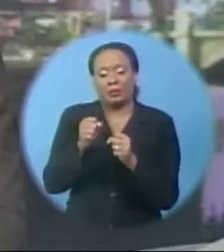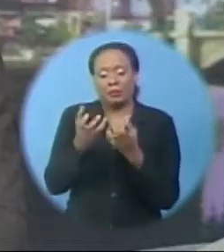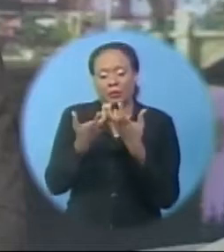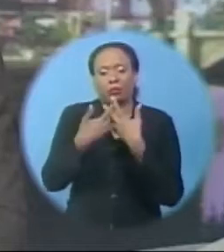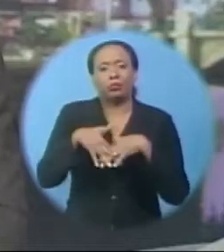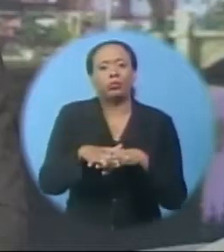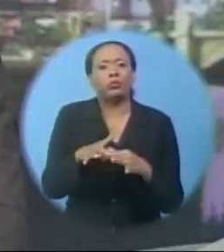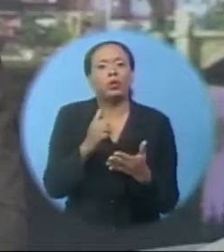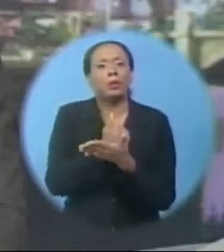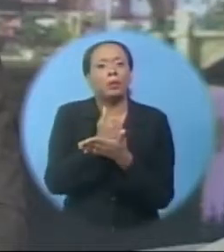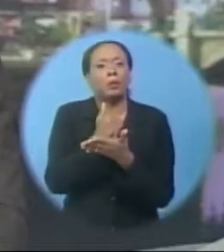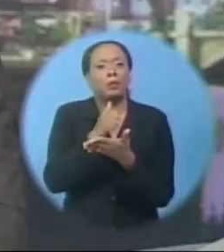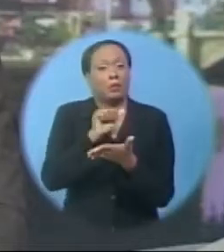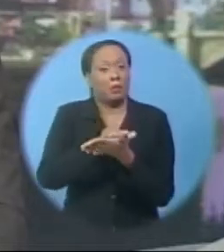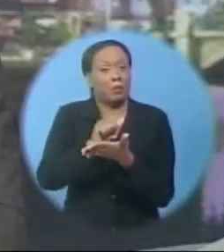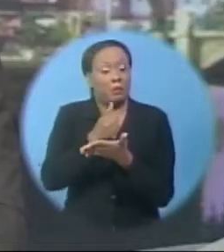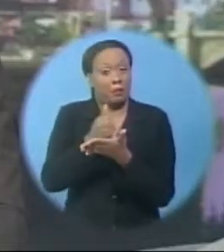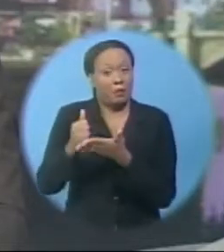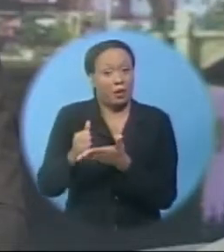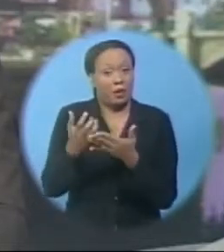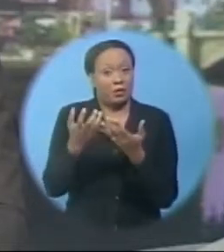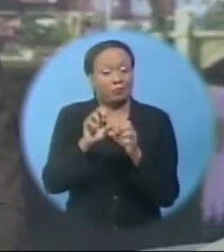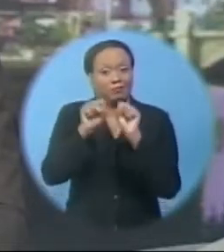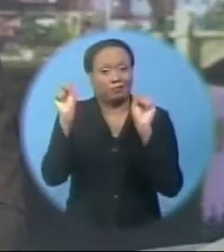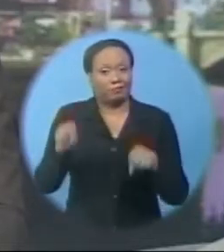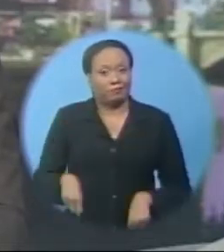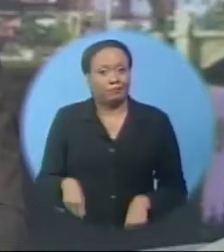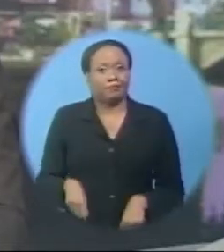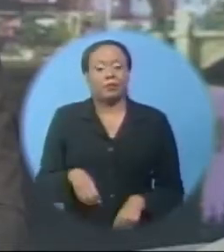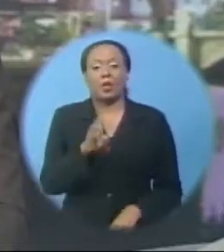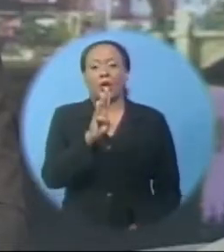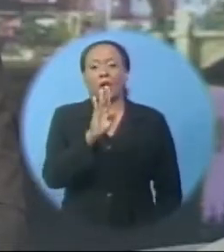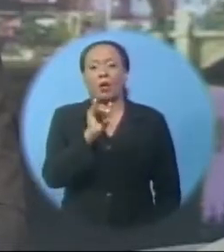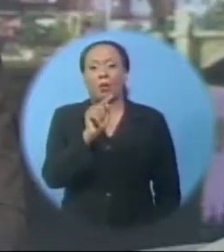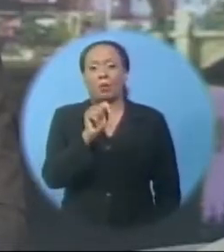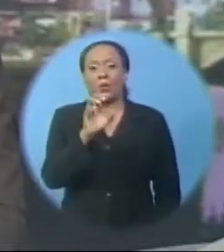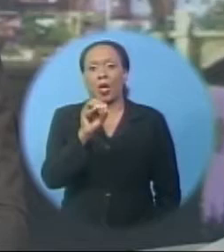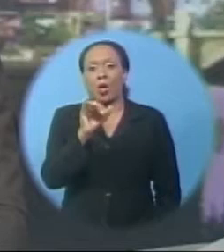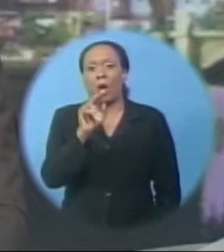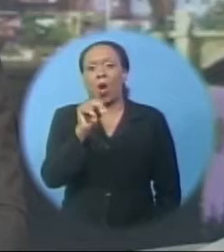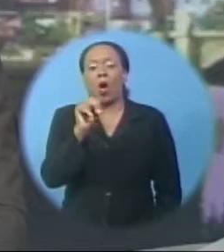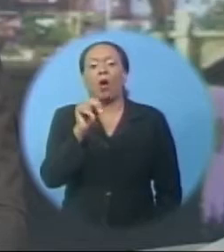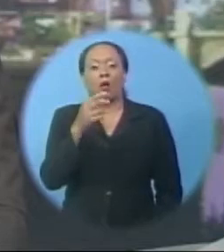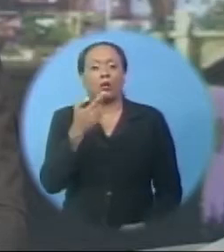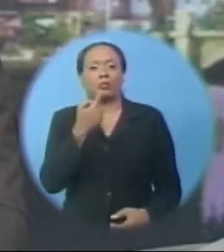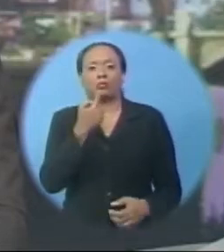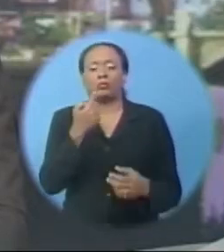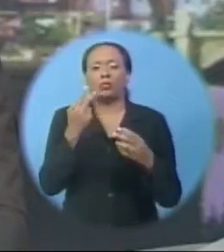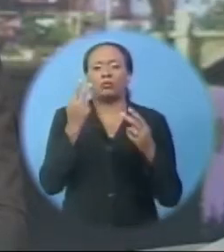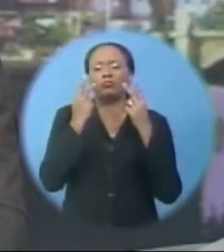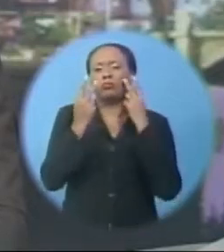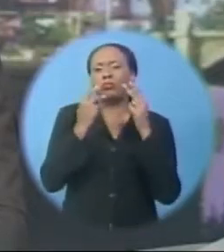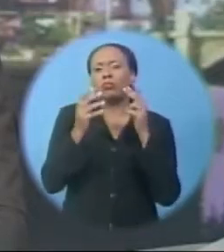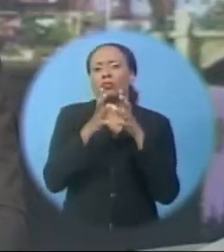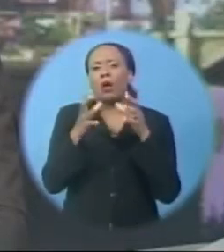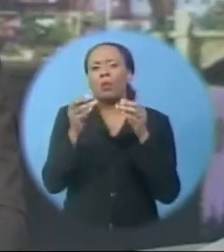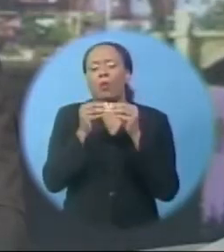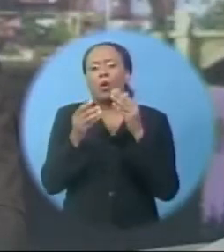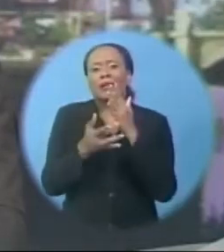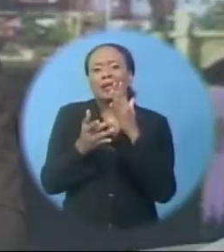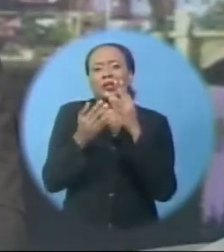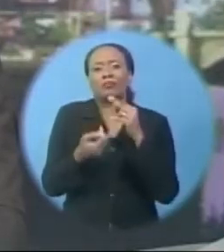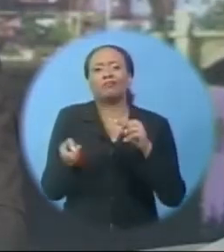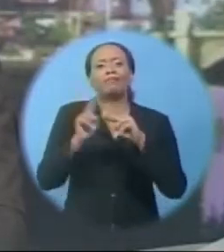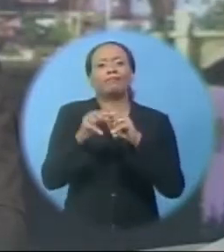enhance them. He adds that recent spikes in the value of Bitcoin show that the technology is being more widely embraced on a